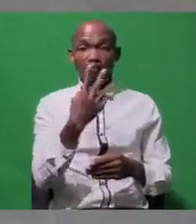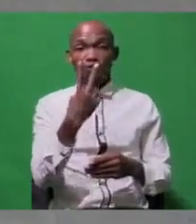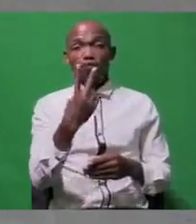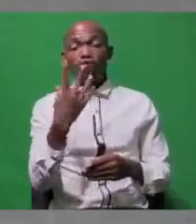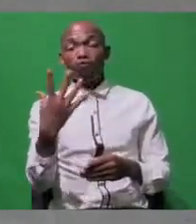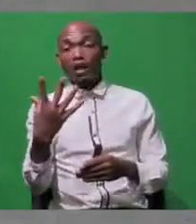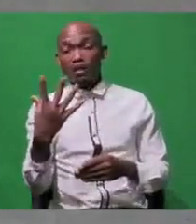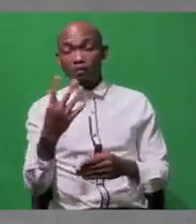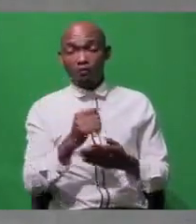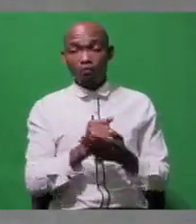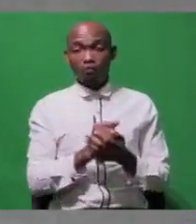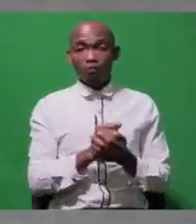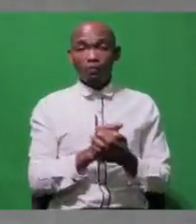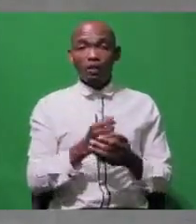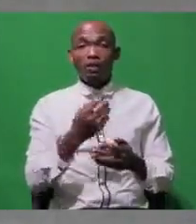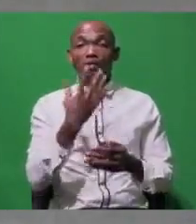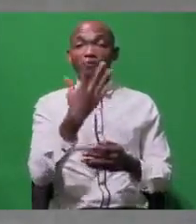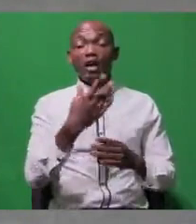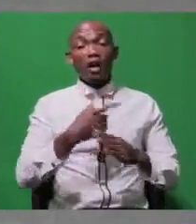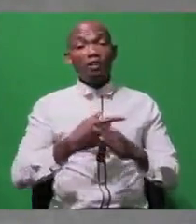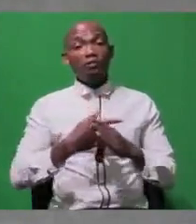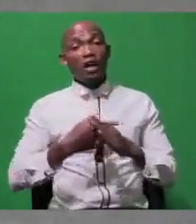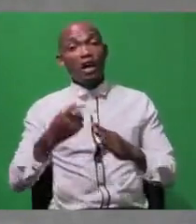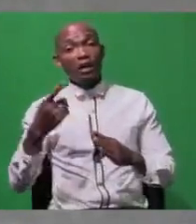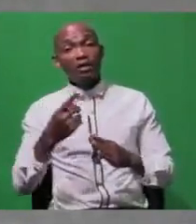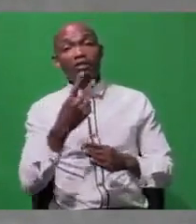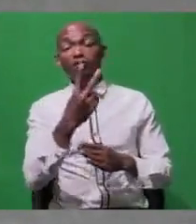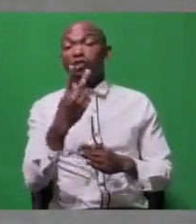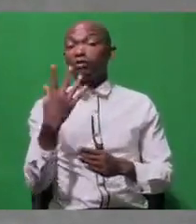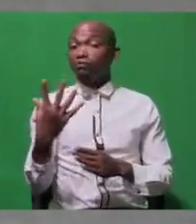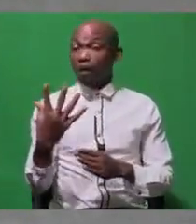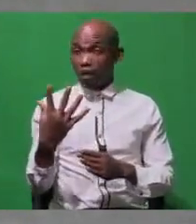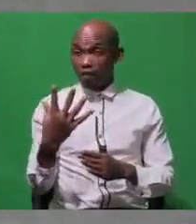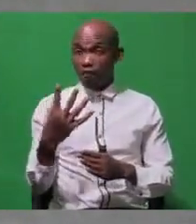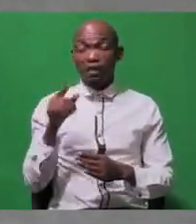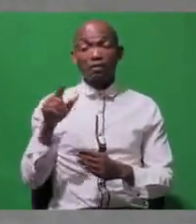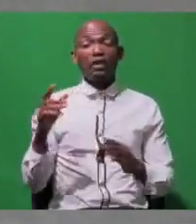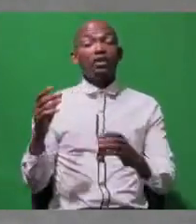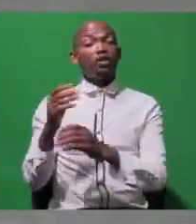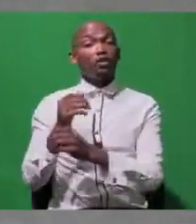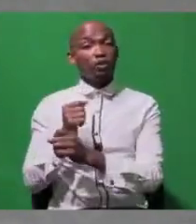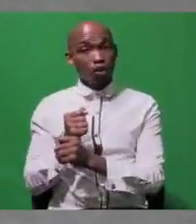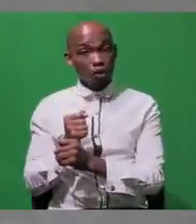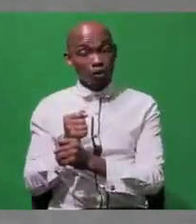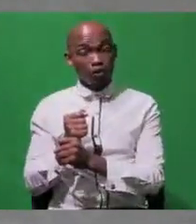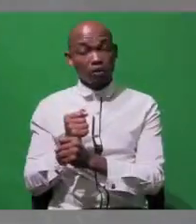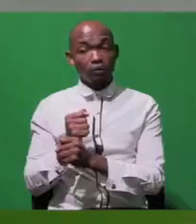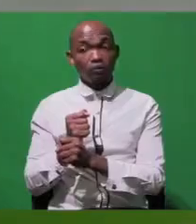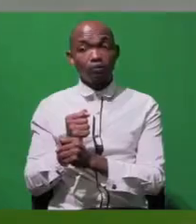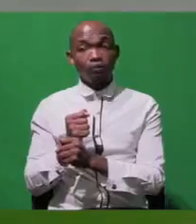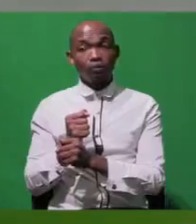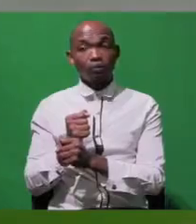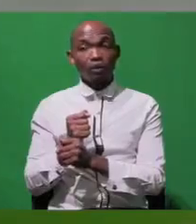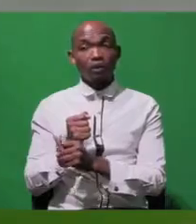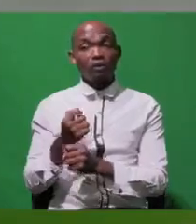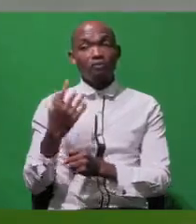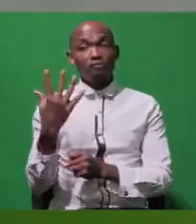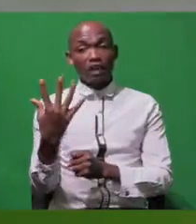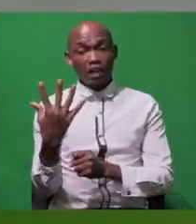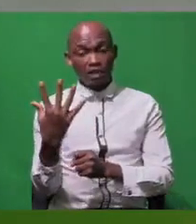5. 500 is 25. You got here 5.